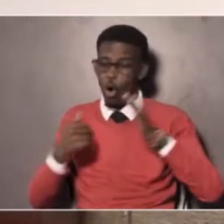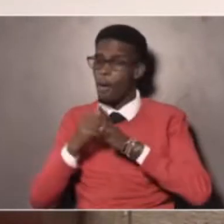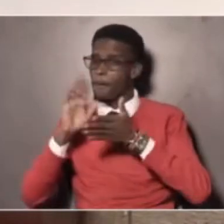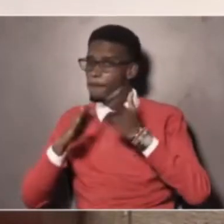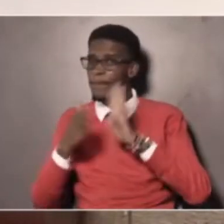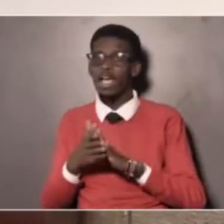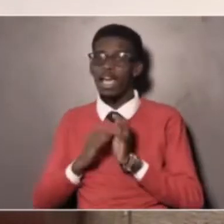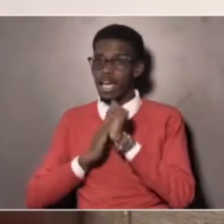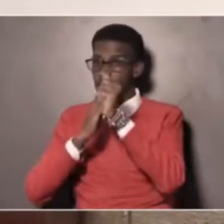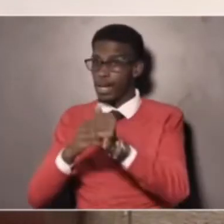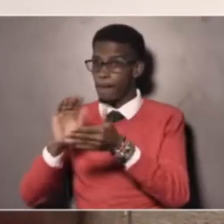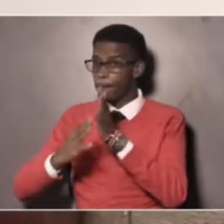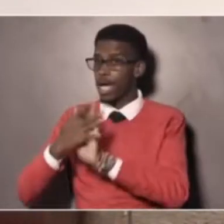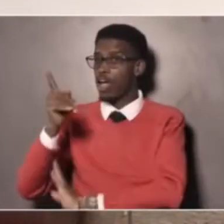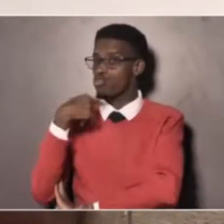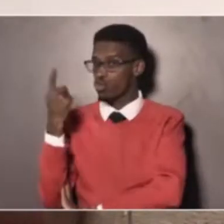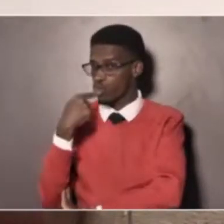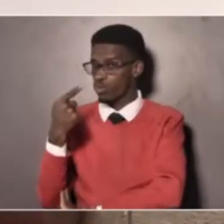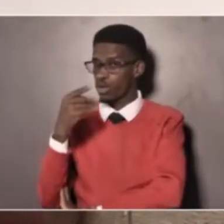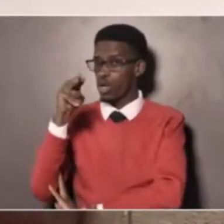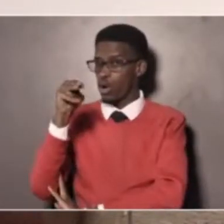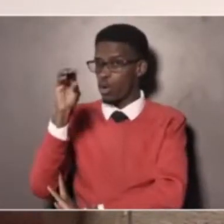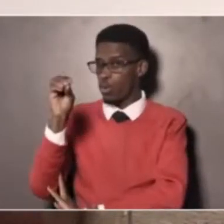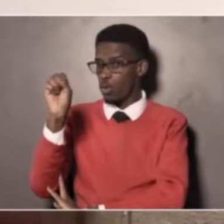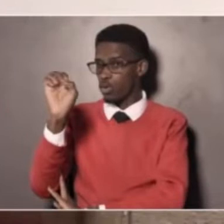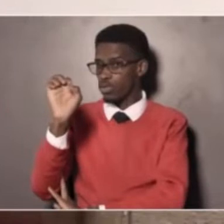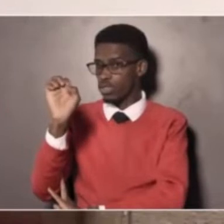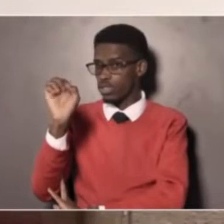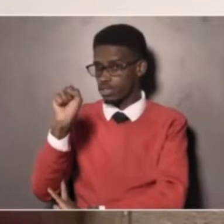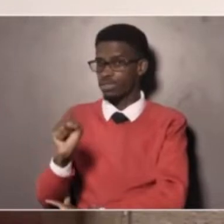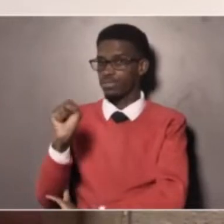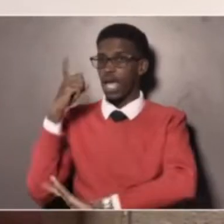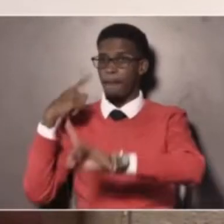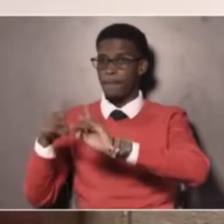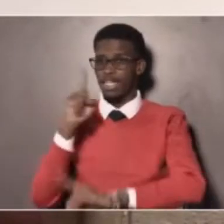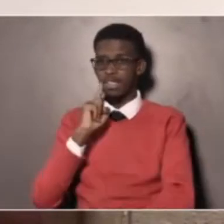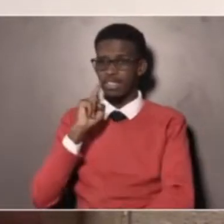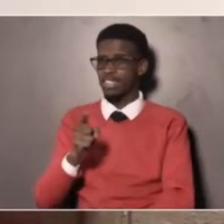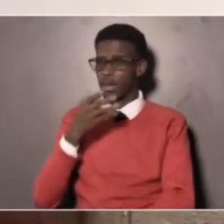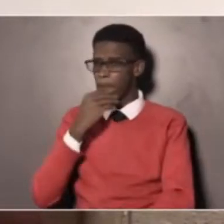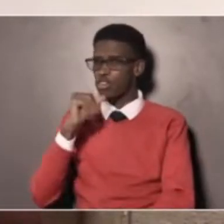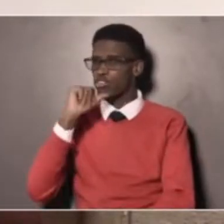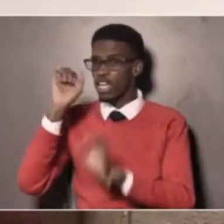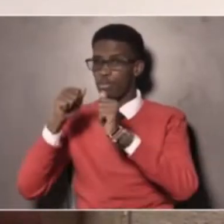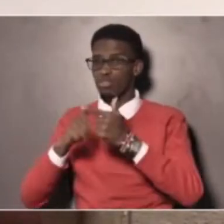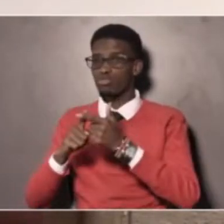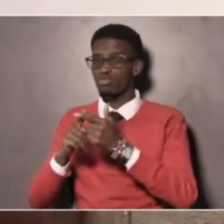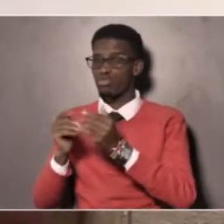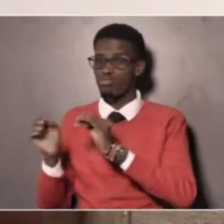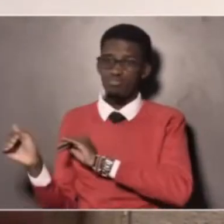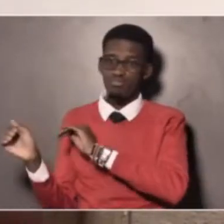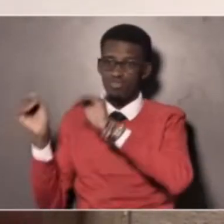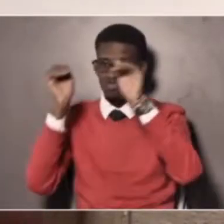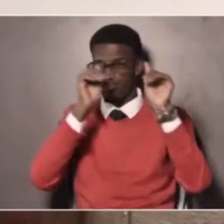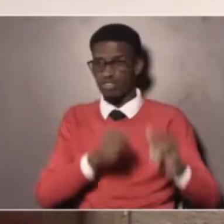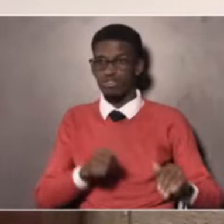being led by Moses, and they listened to Moses. But Moses was not able to cross the river Jordan